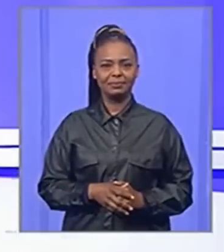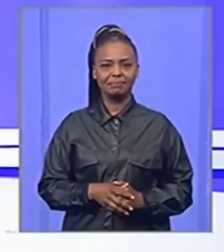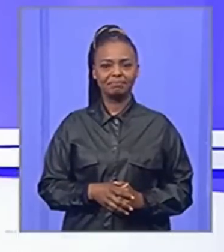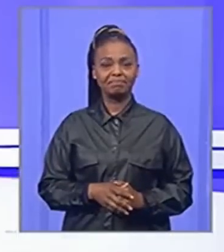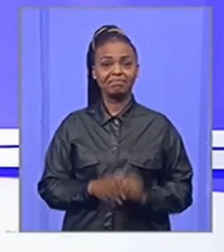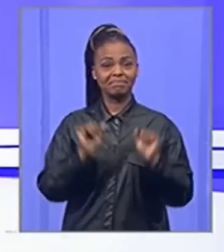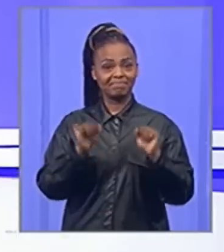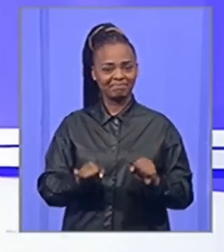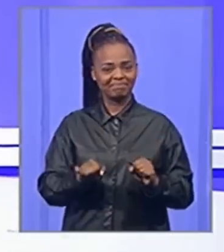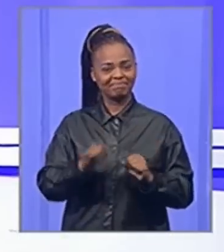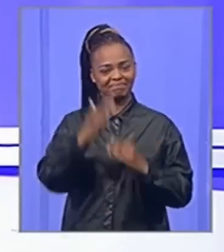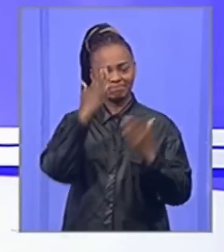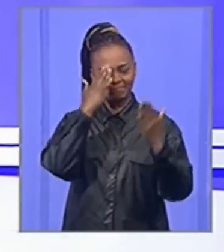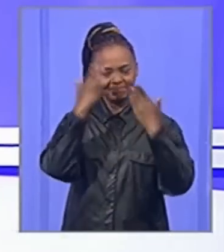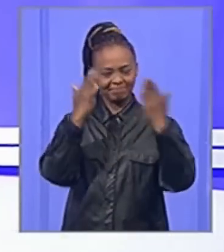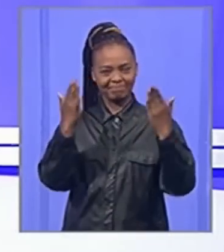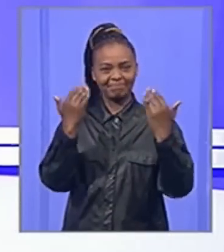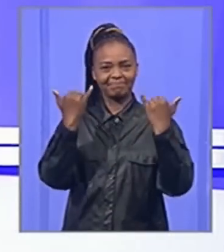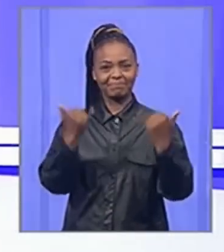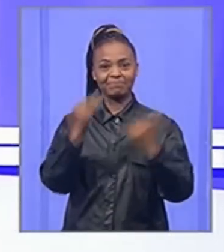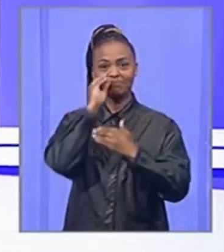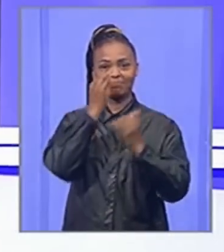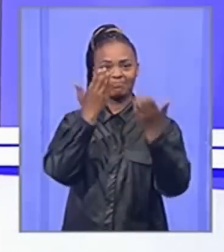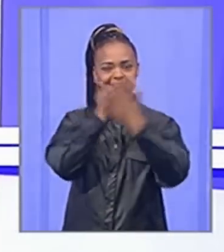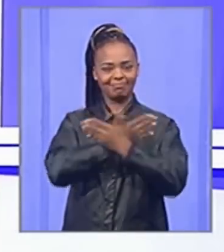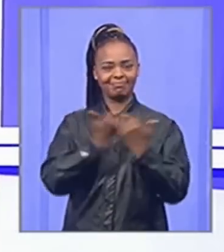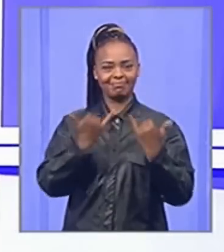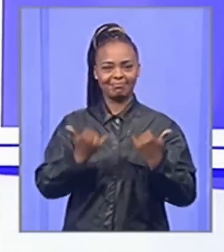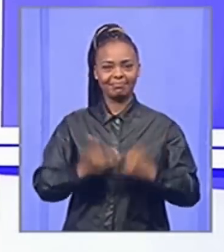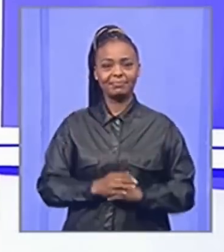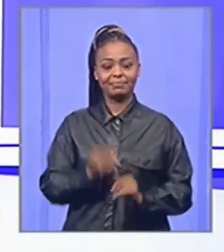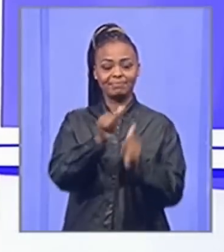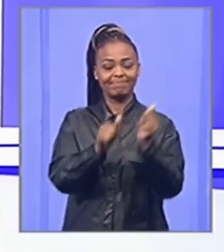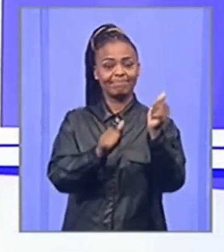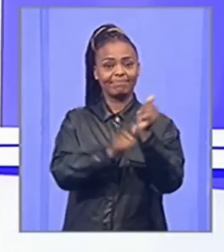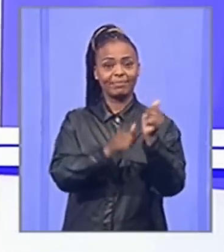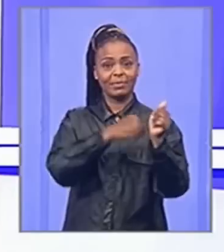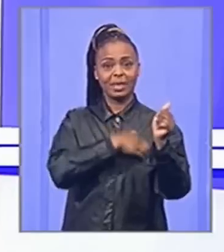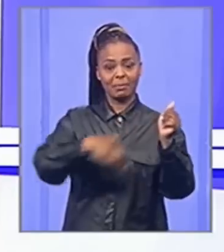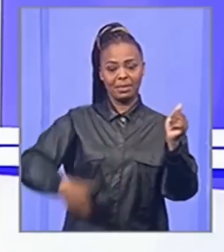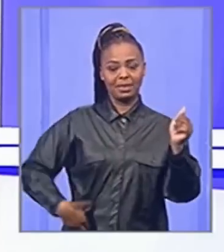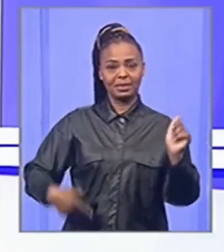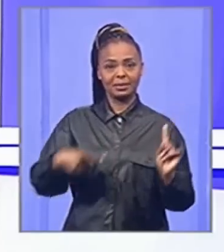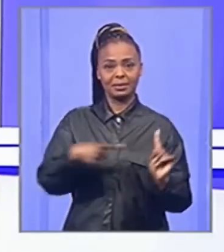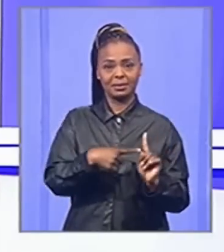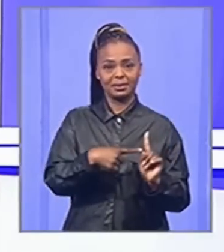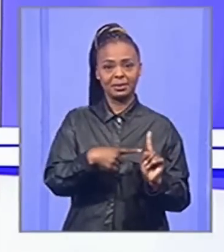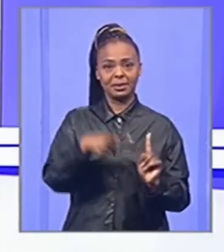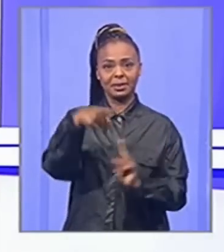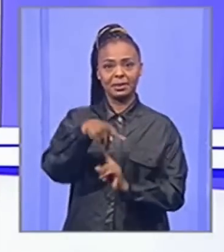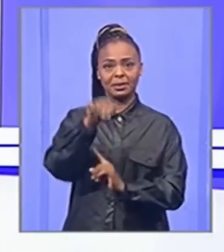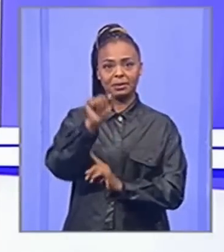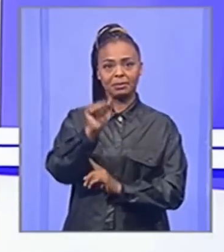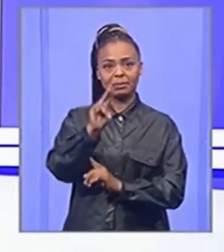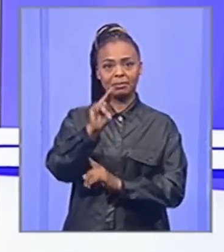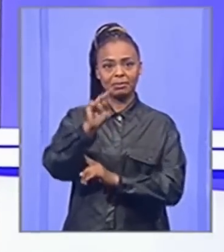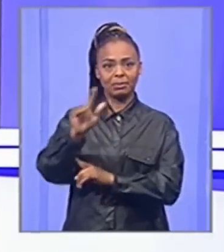Batho besho re a letamisa ditabeng tsa boshigombio motlatsa moporesidente